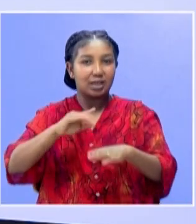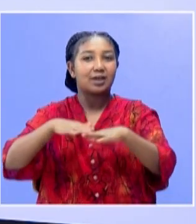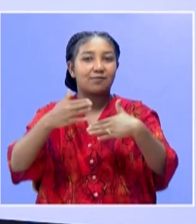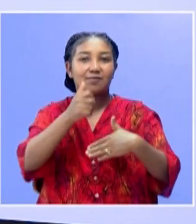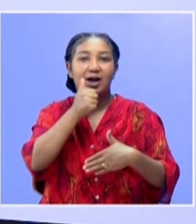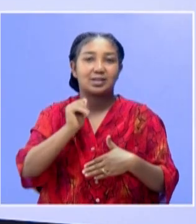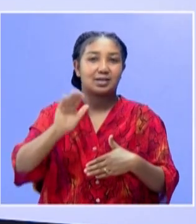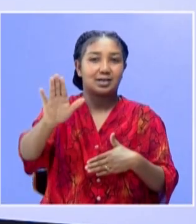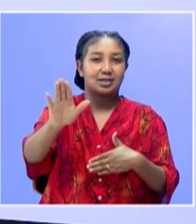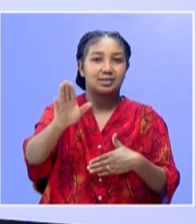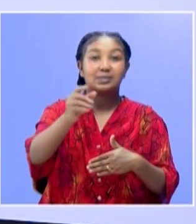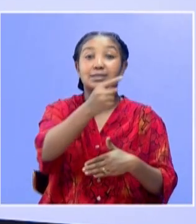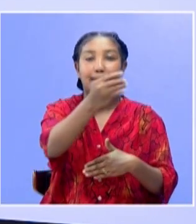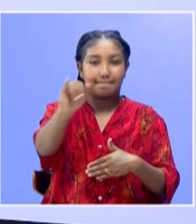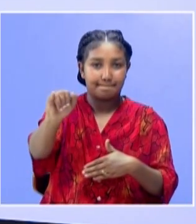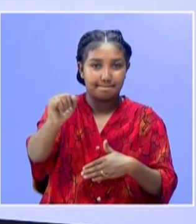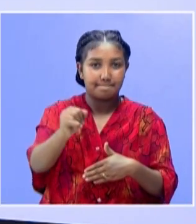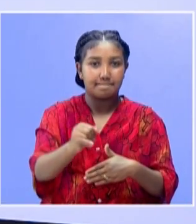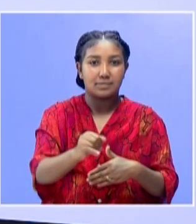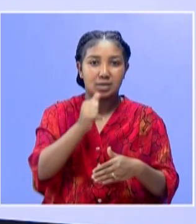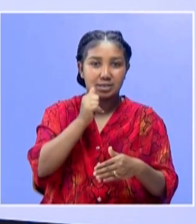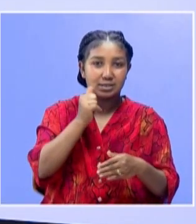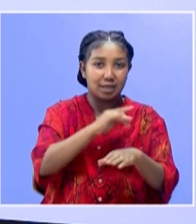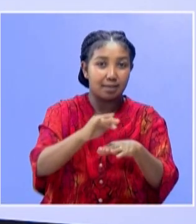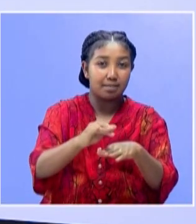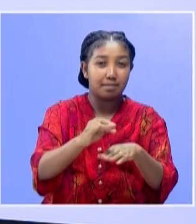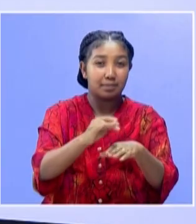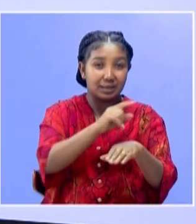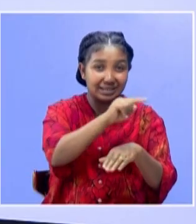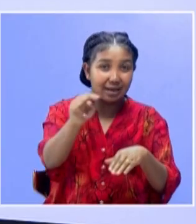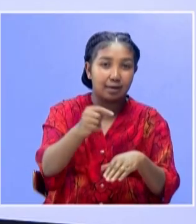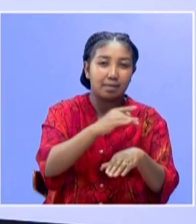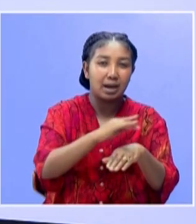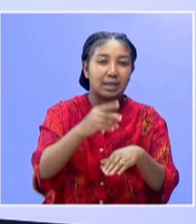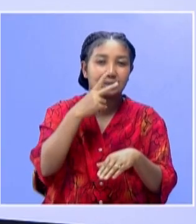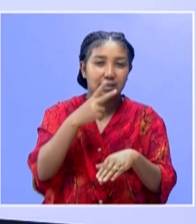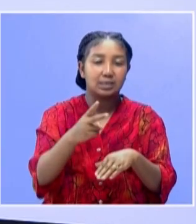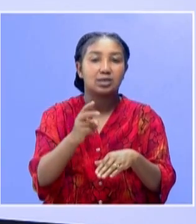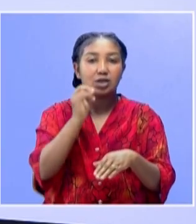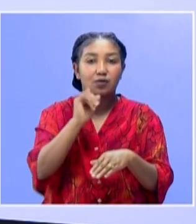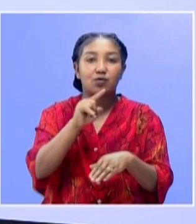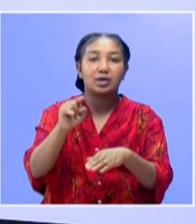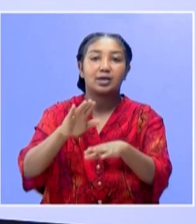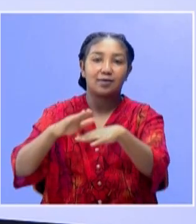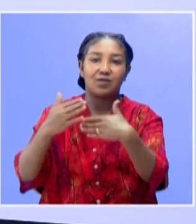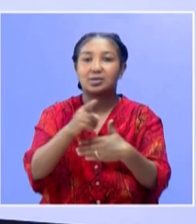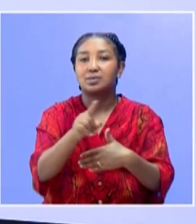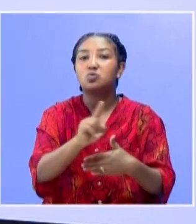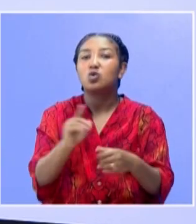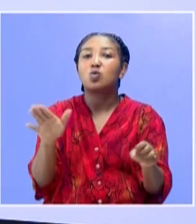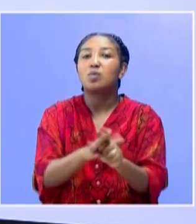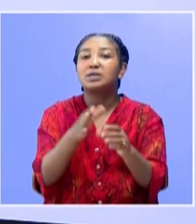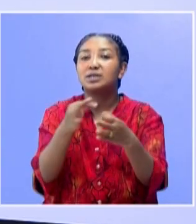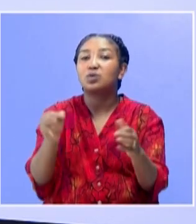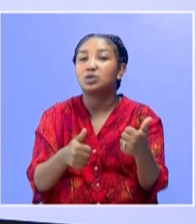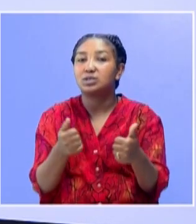them. Invite them. They blank see us if we invite them. Which one is complete